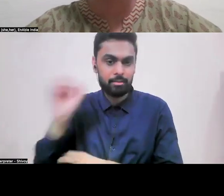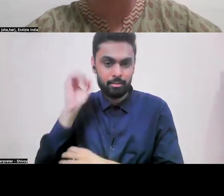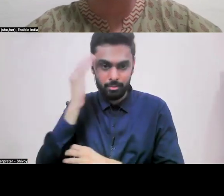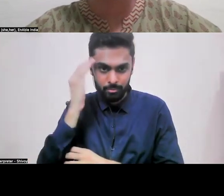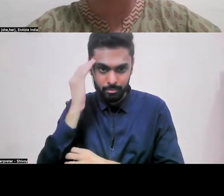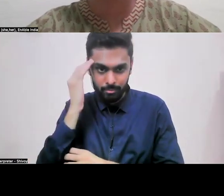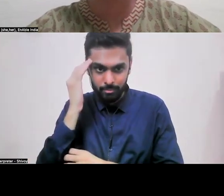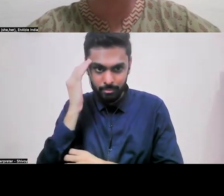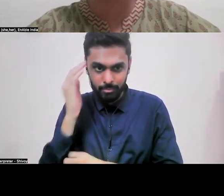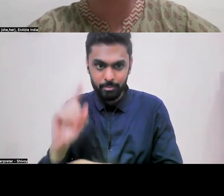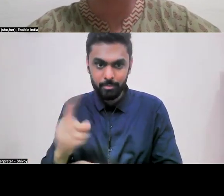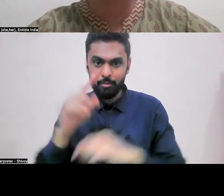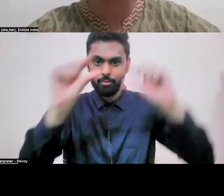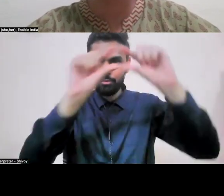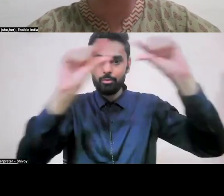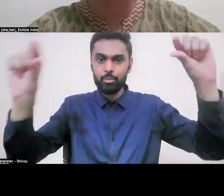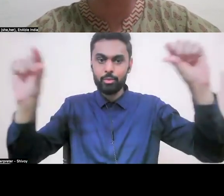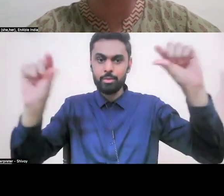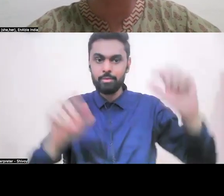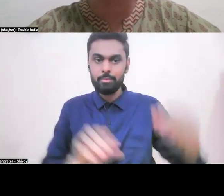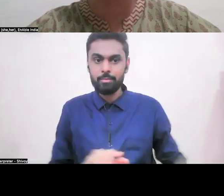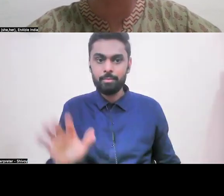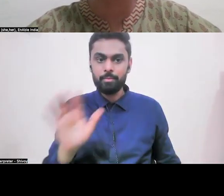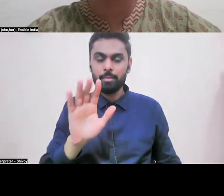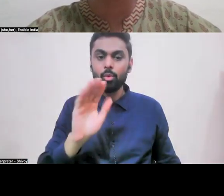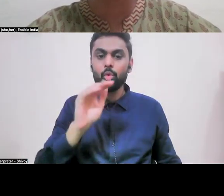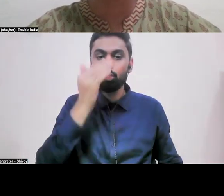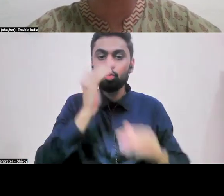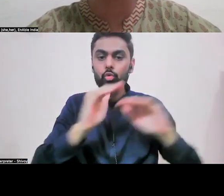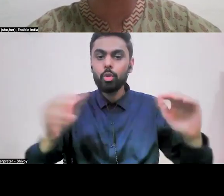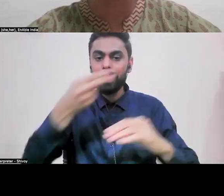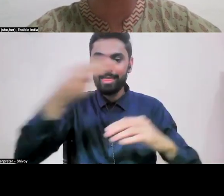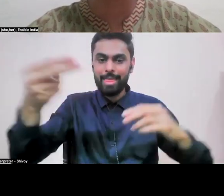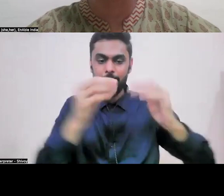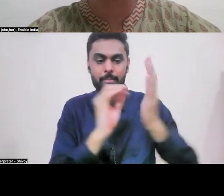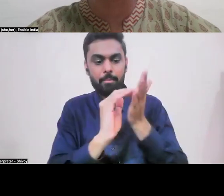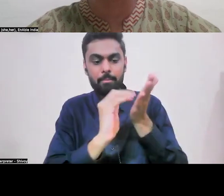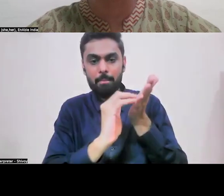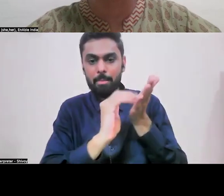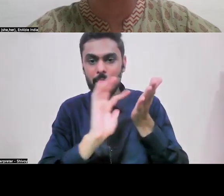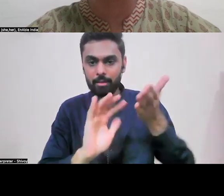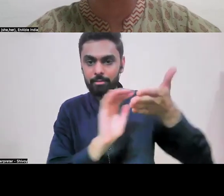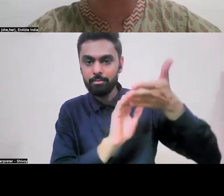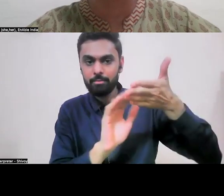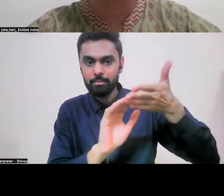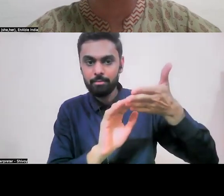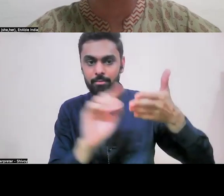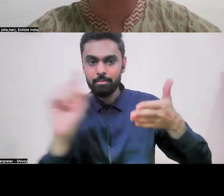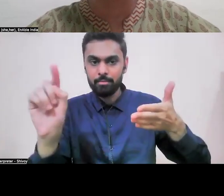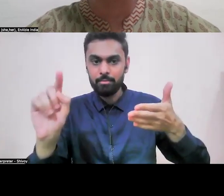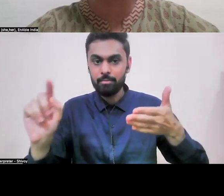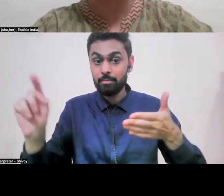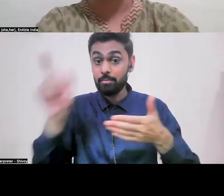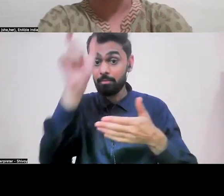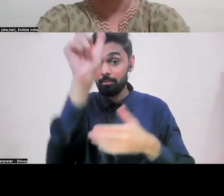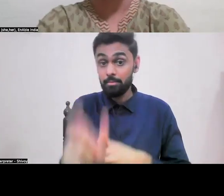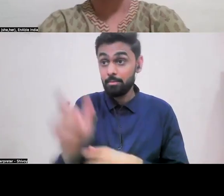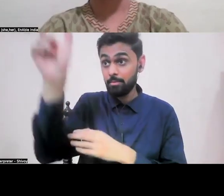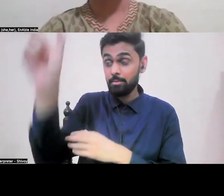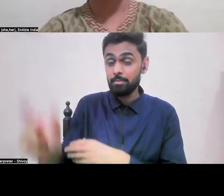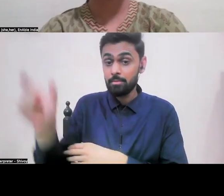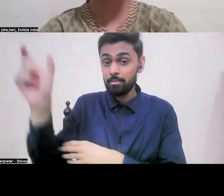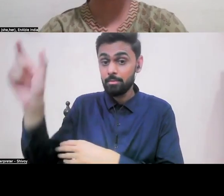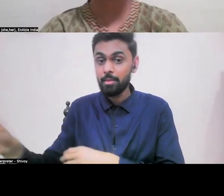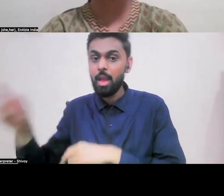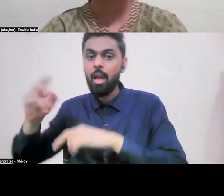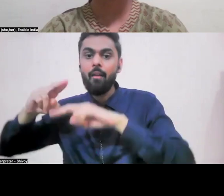Nitin goes to the first row and finds the student's name in Braille. He now goes to the different tactile columns and finds